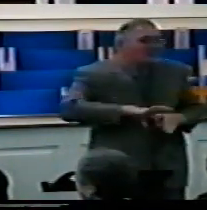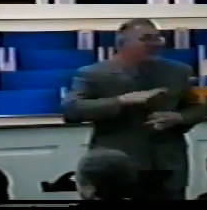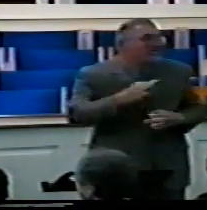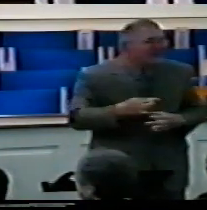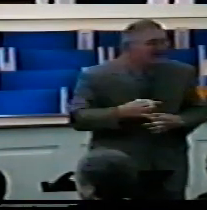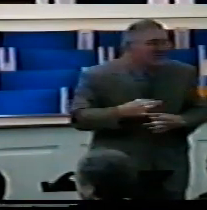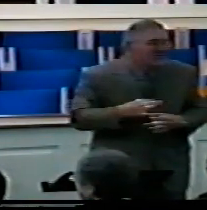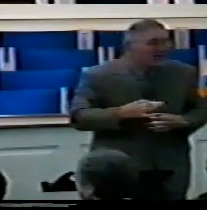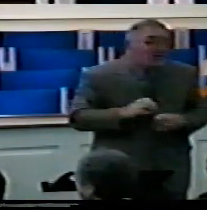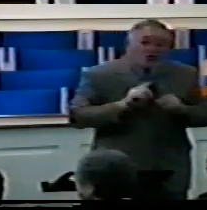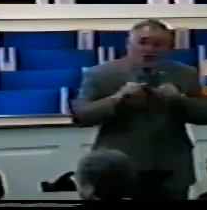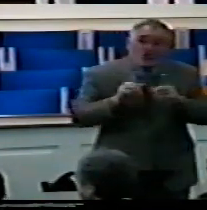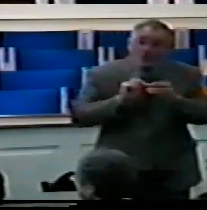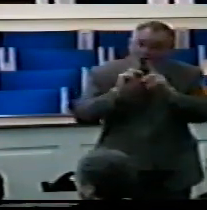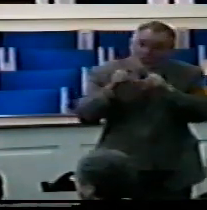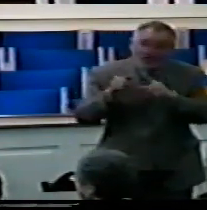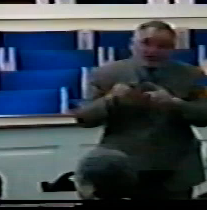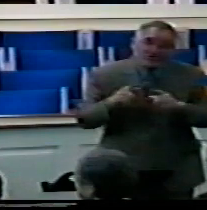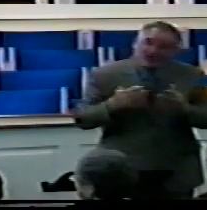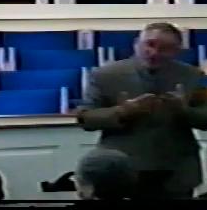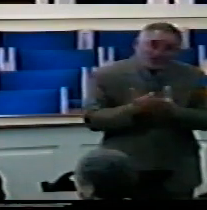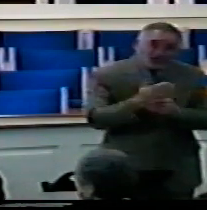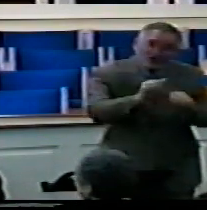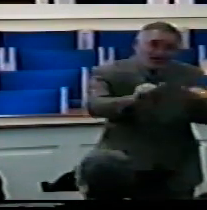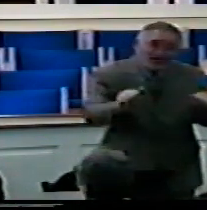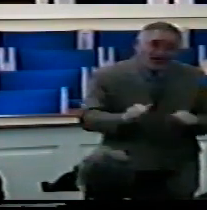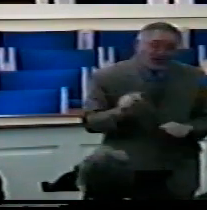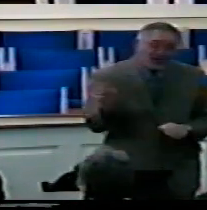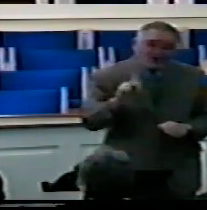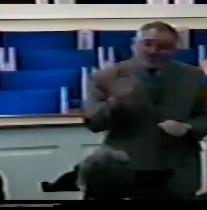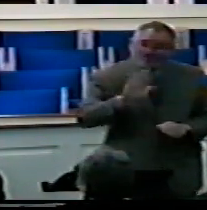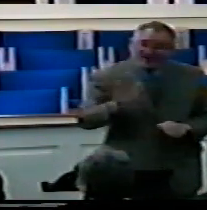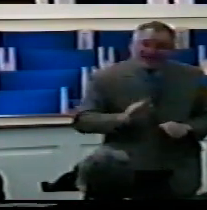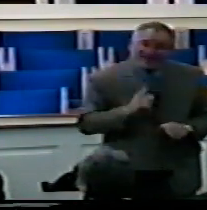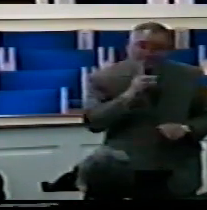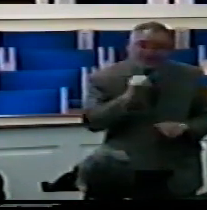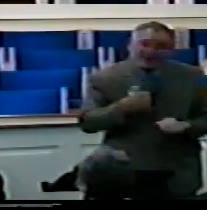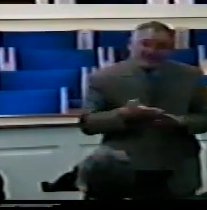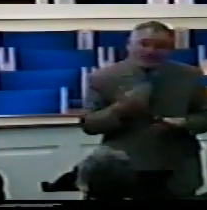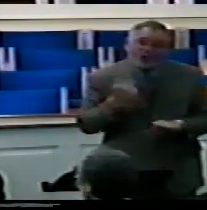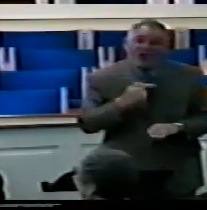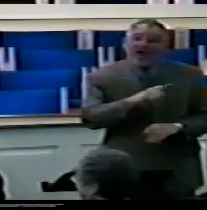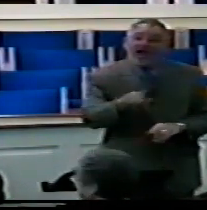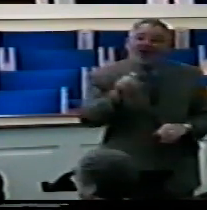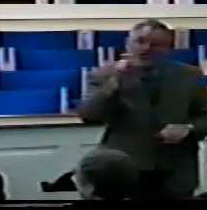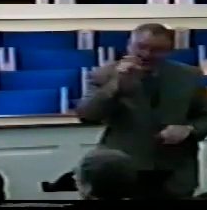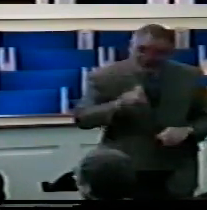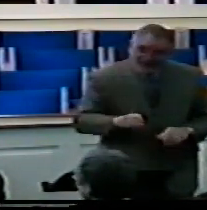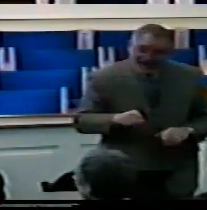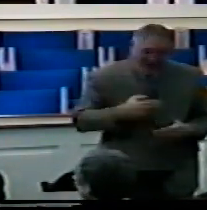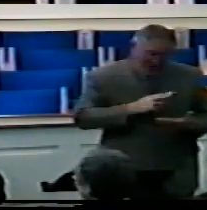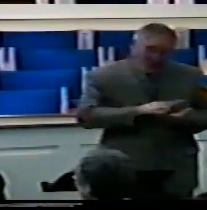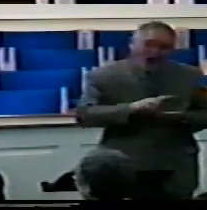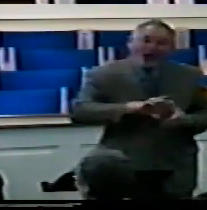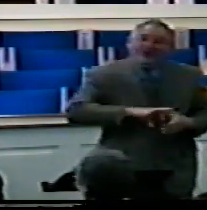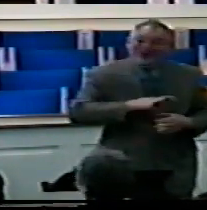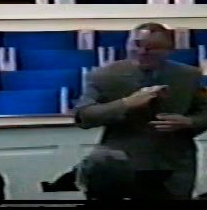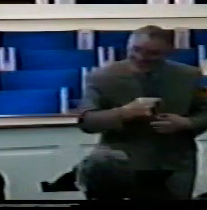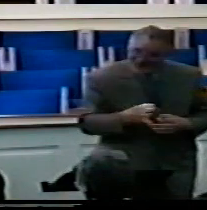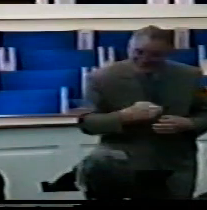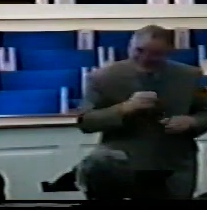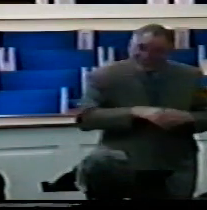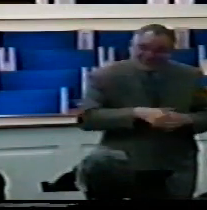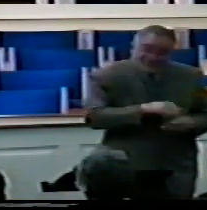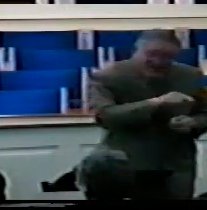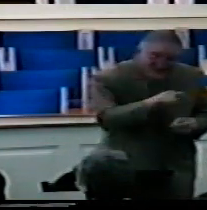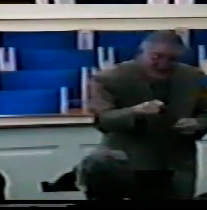new waters, and you're going into an area where you're going to need that comforter. And for what I thought was just a few minutes, they told me it was